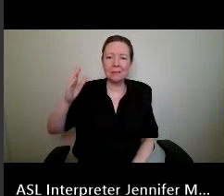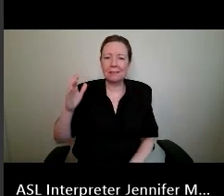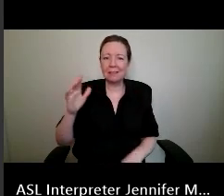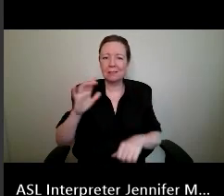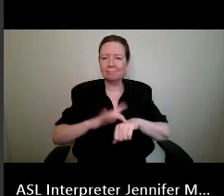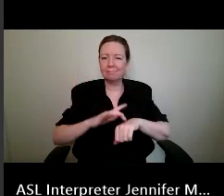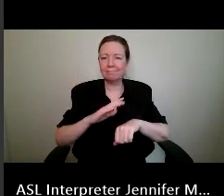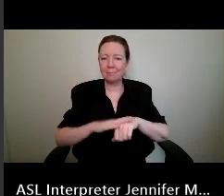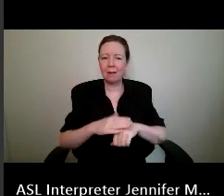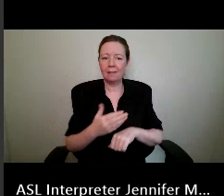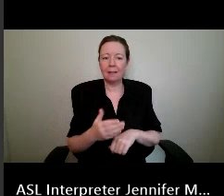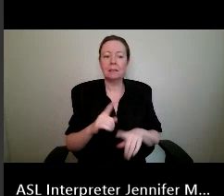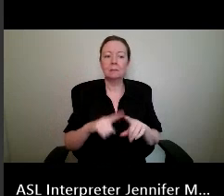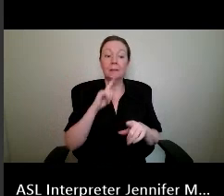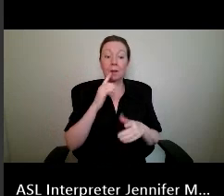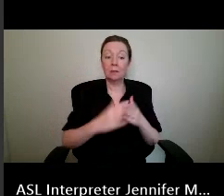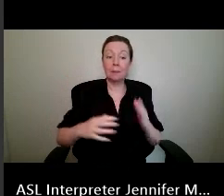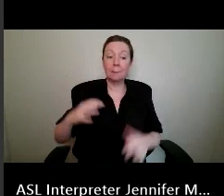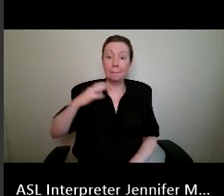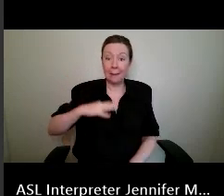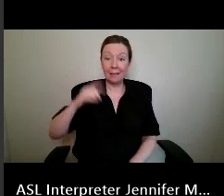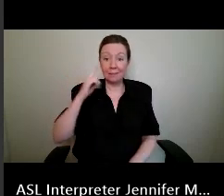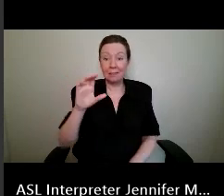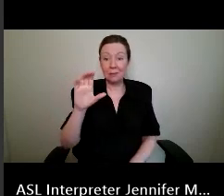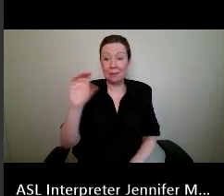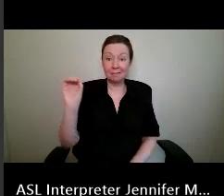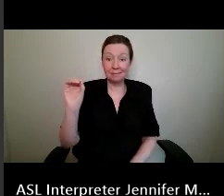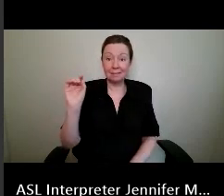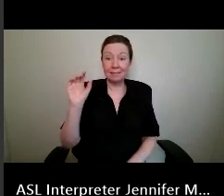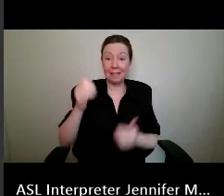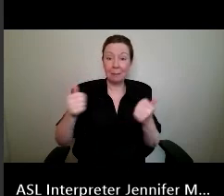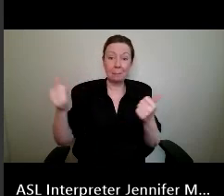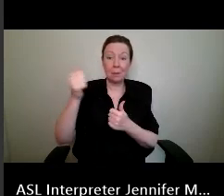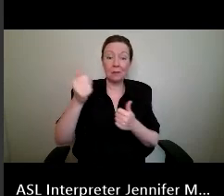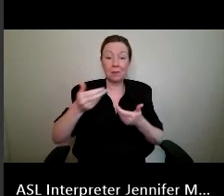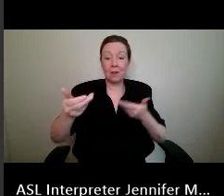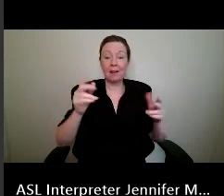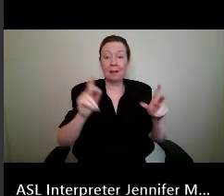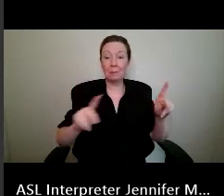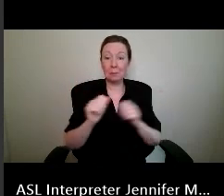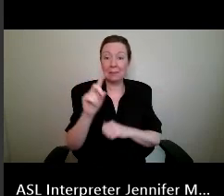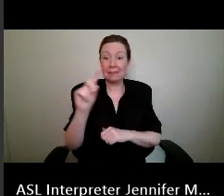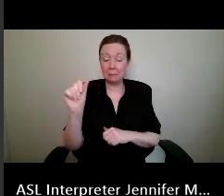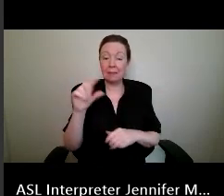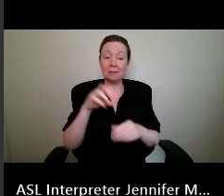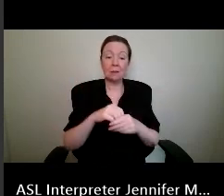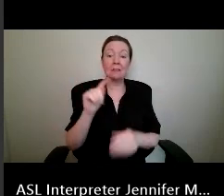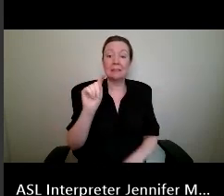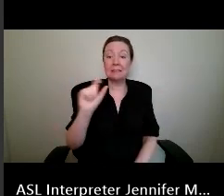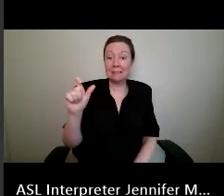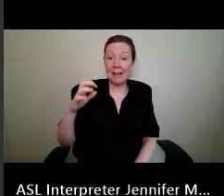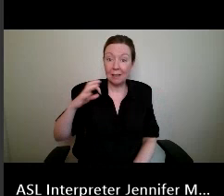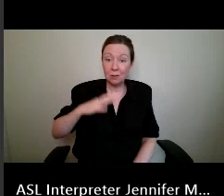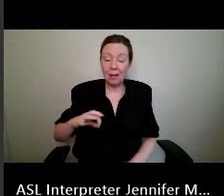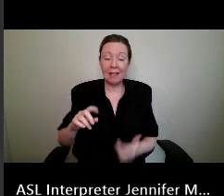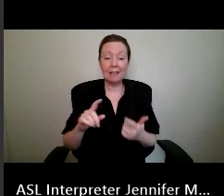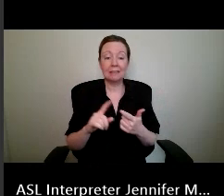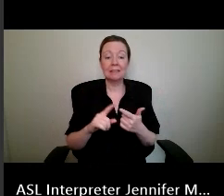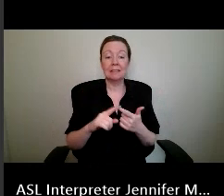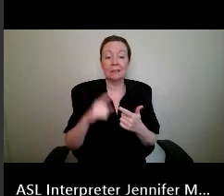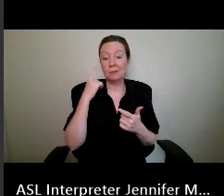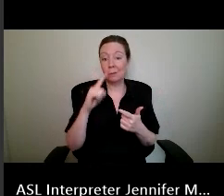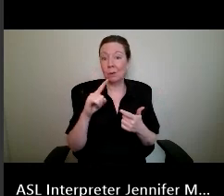might have touched on this, there are some benefits for employers for hiring employees with disabilities. This can include tax credit